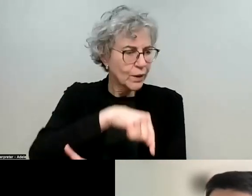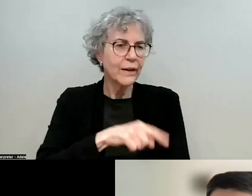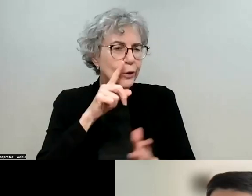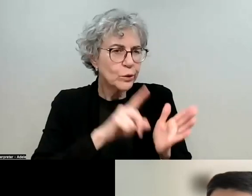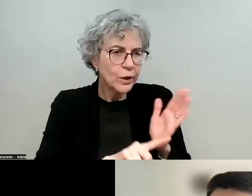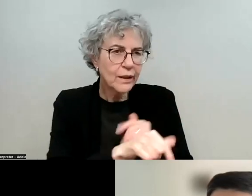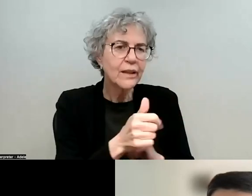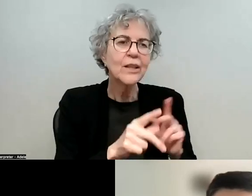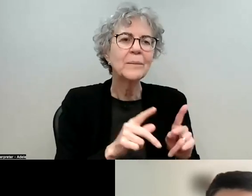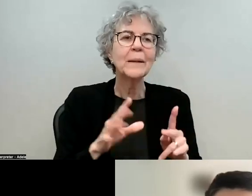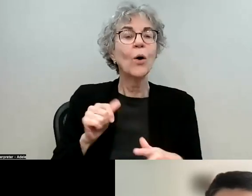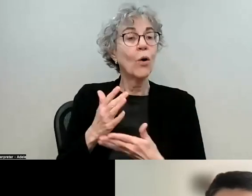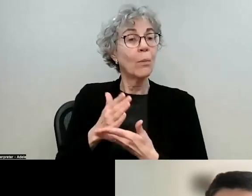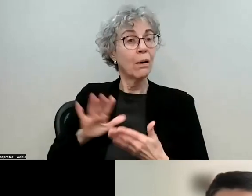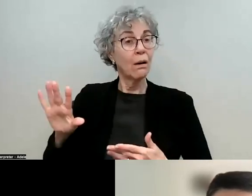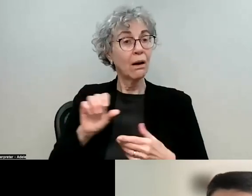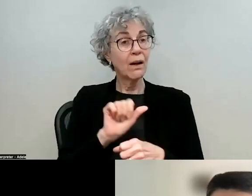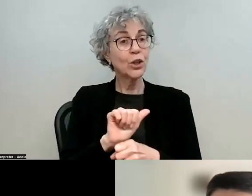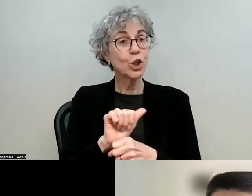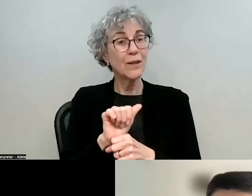in other units.